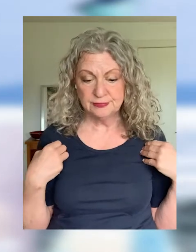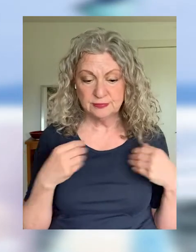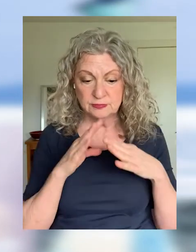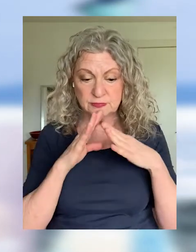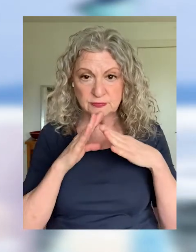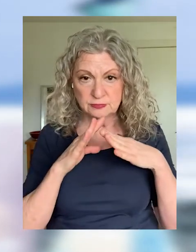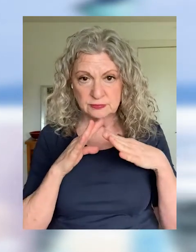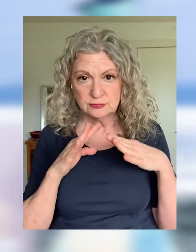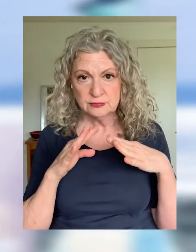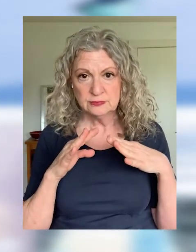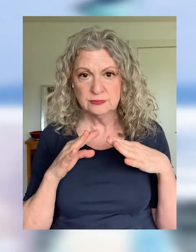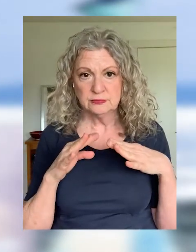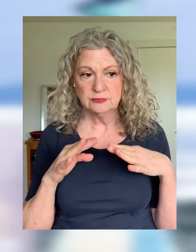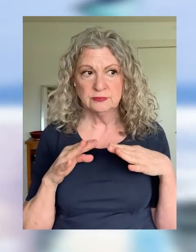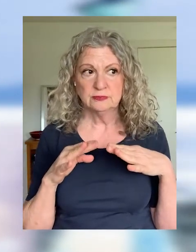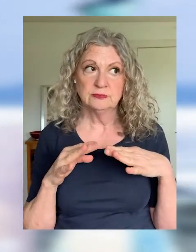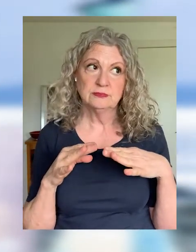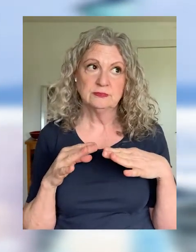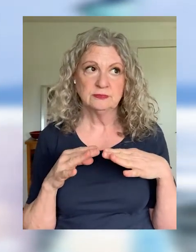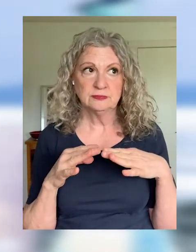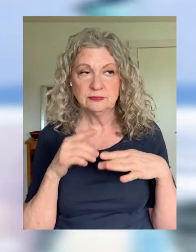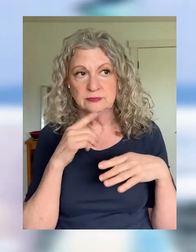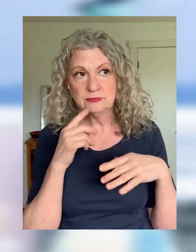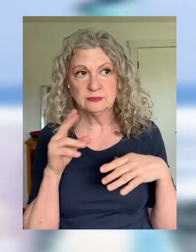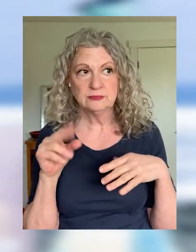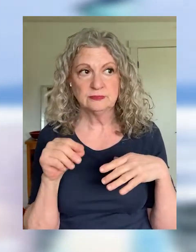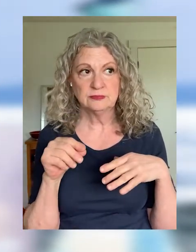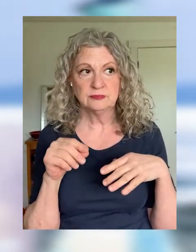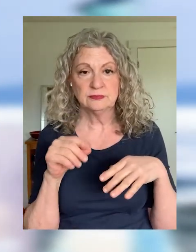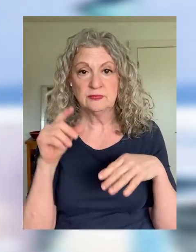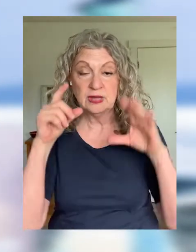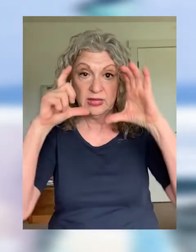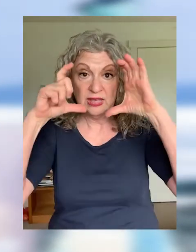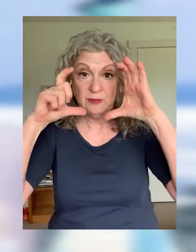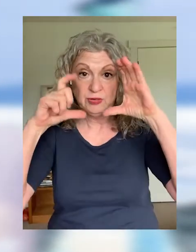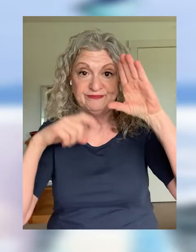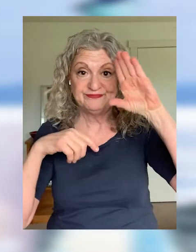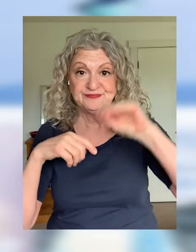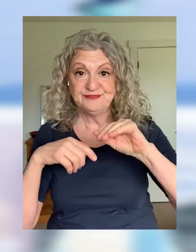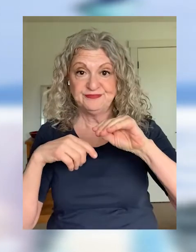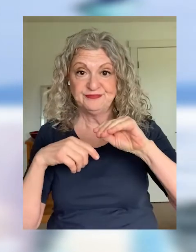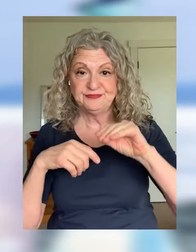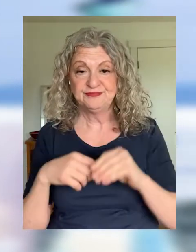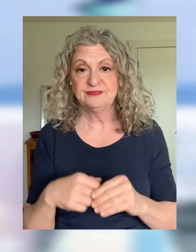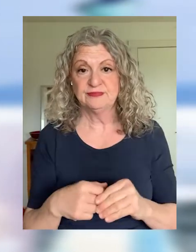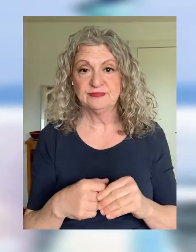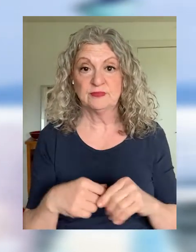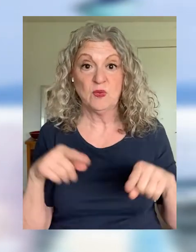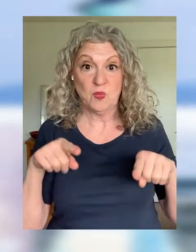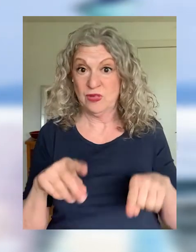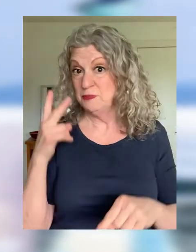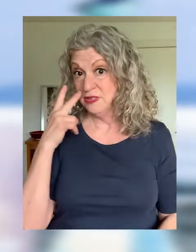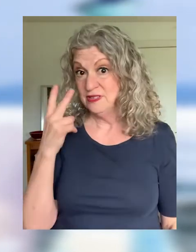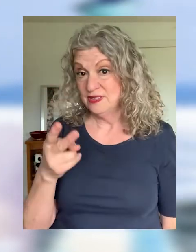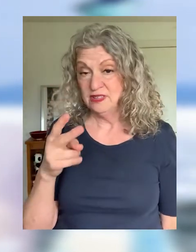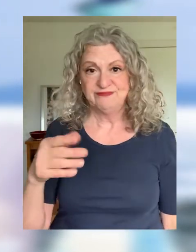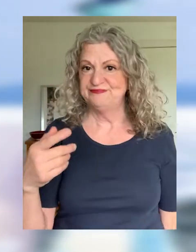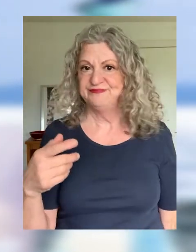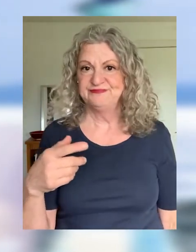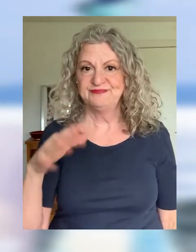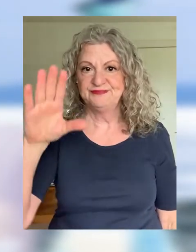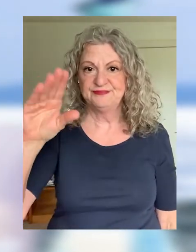voices. What's left to say now? They turn off their cameras. Why bother being seen?